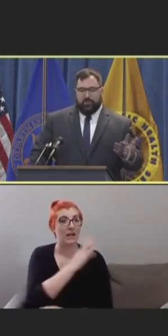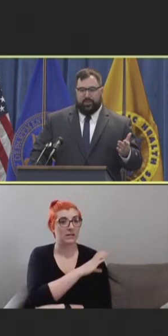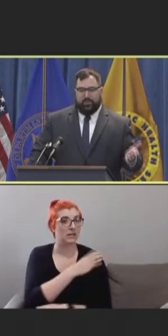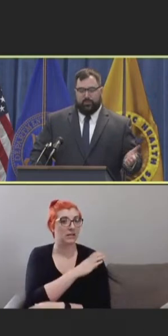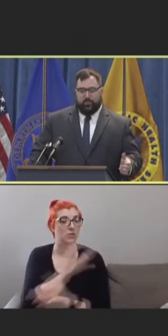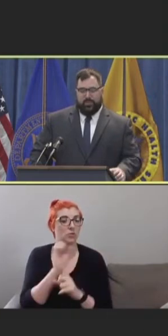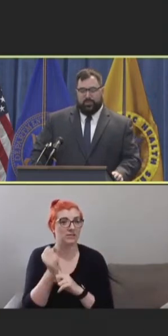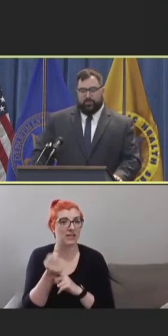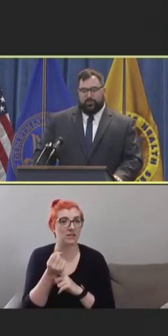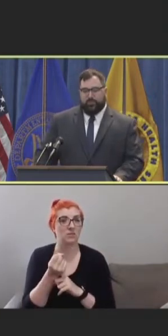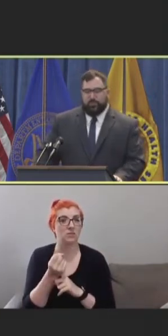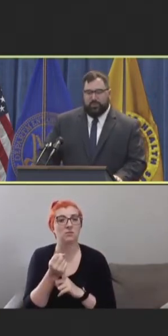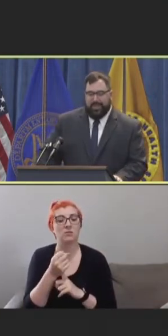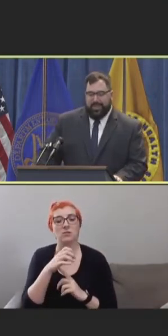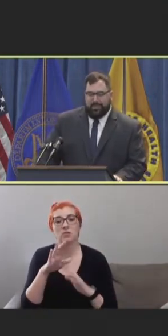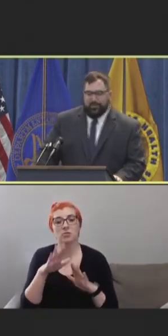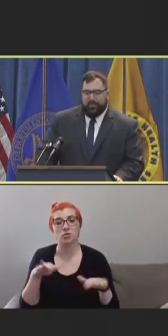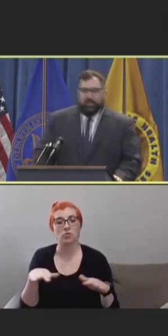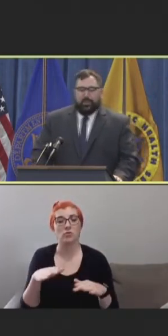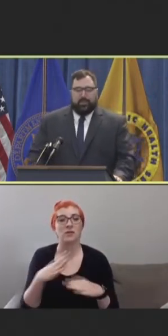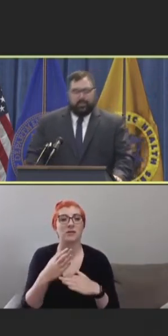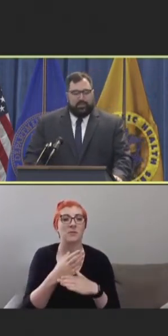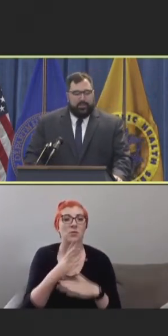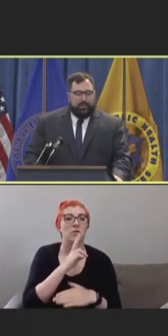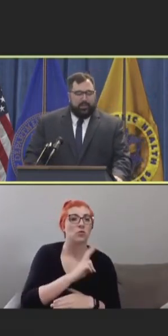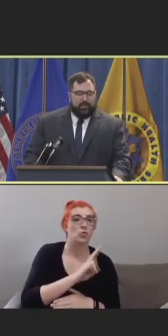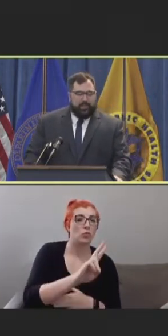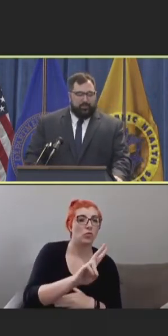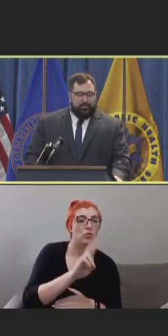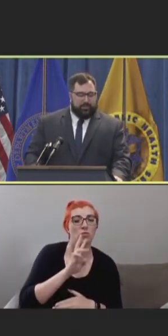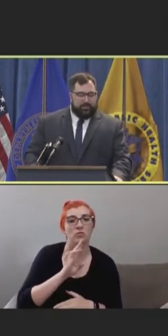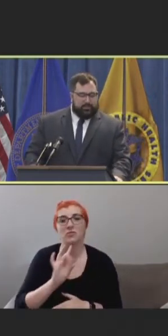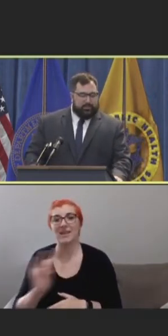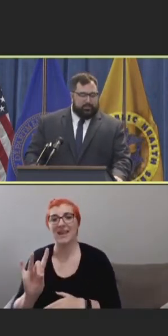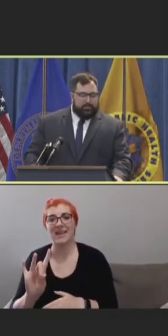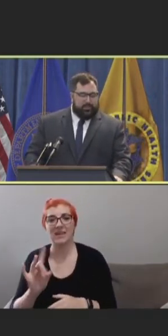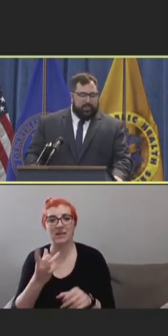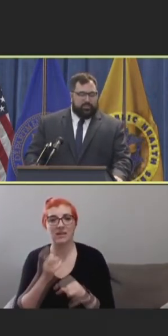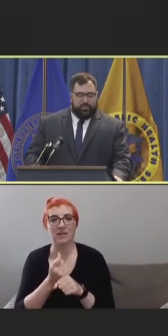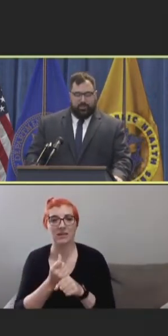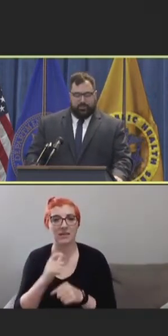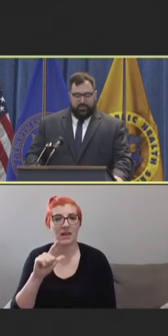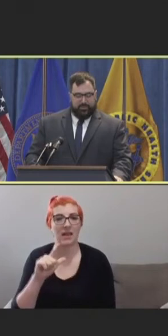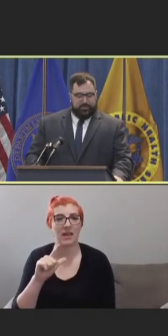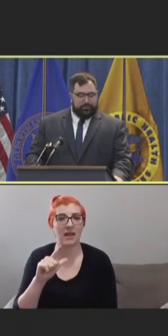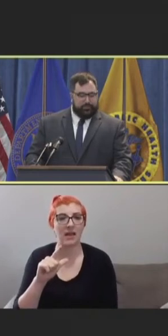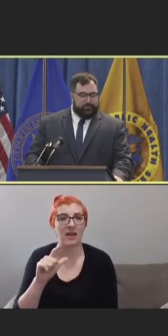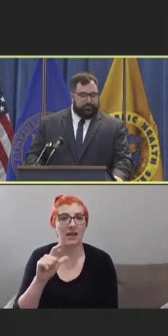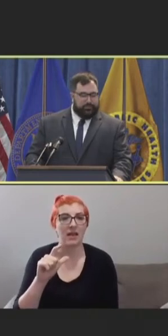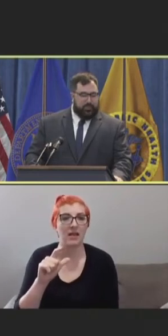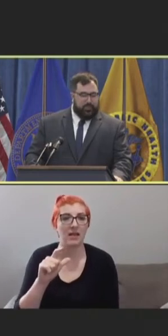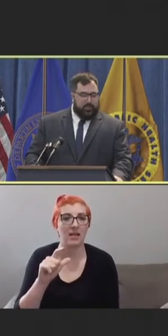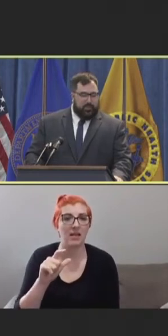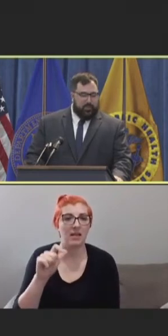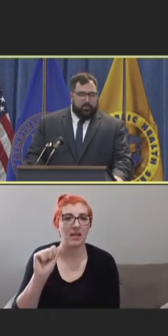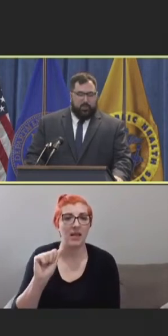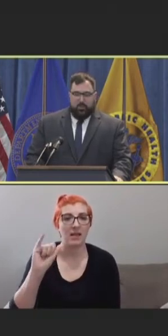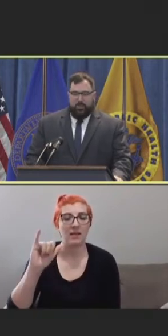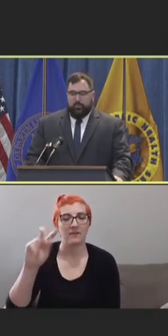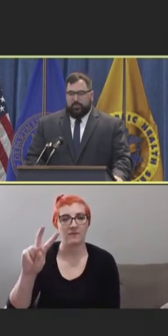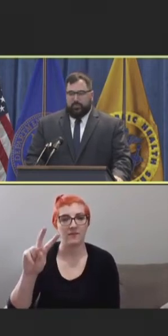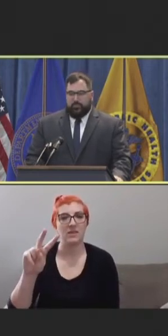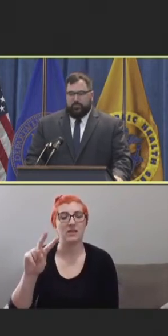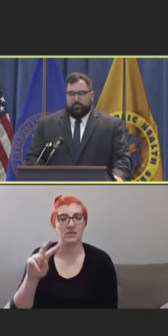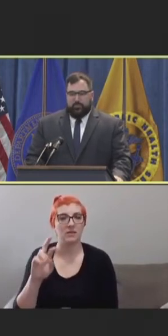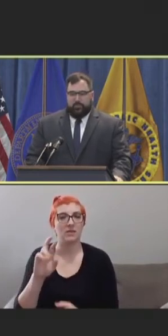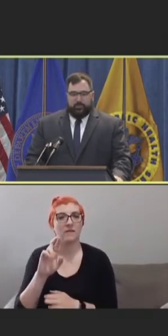children between the ages of 2 and 8 get the LAIV vaccine, the live attenuated vaccine. But what about